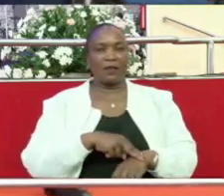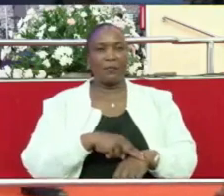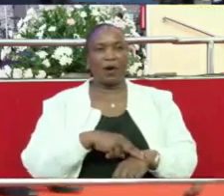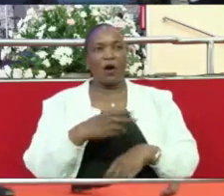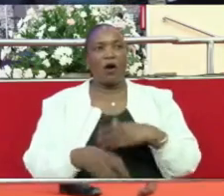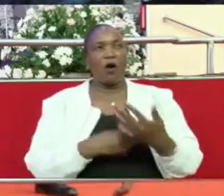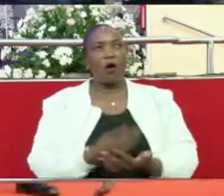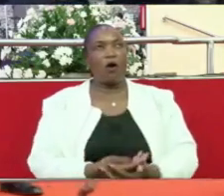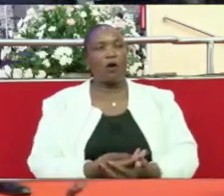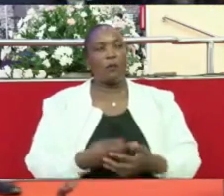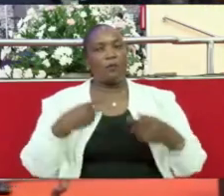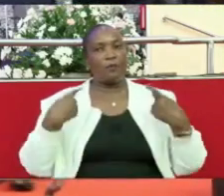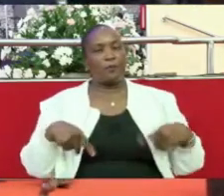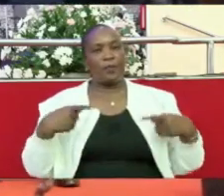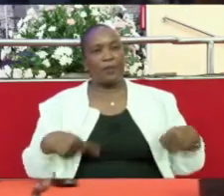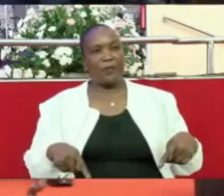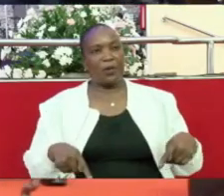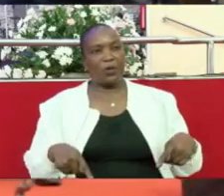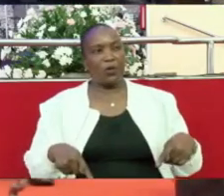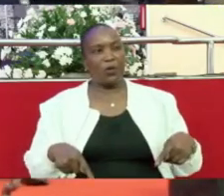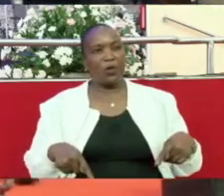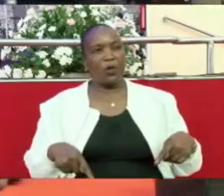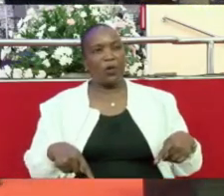had organized or schemed against me,